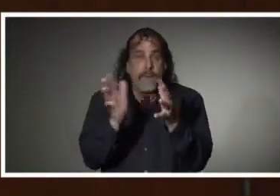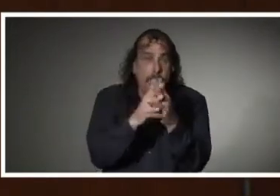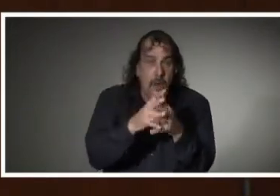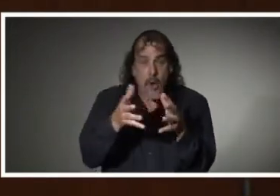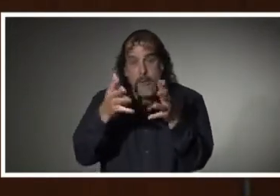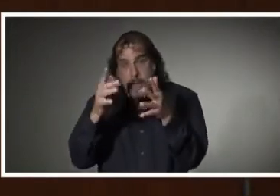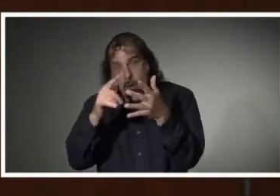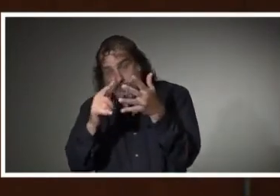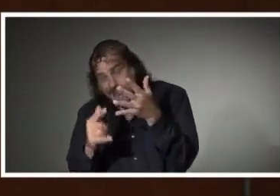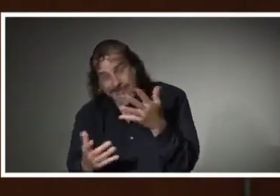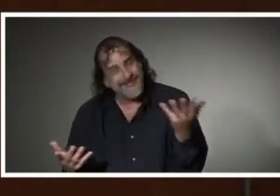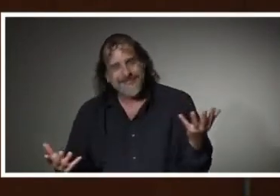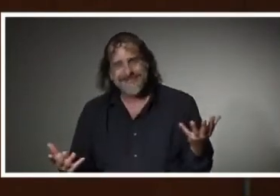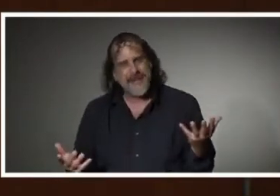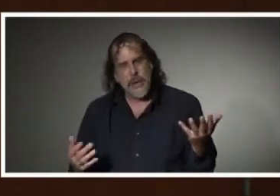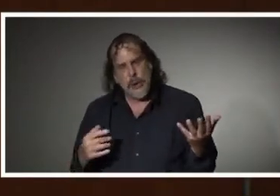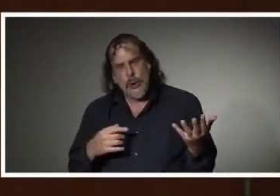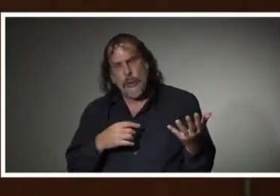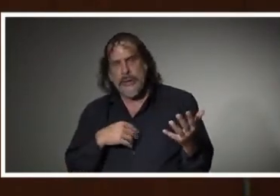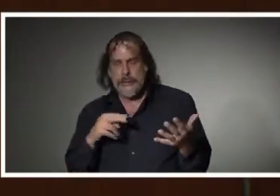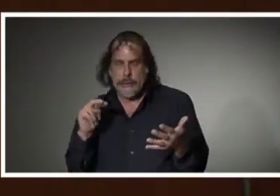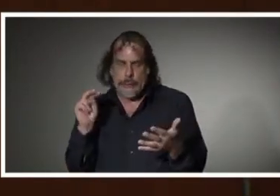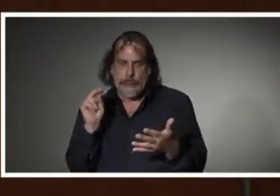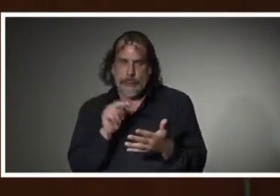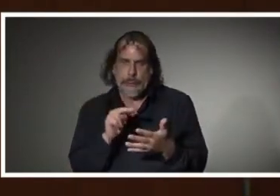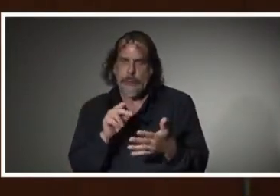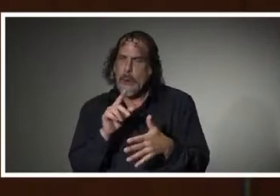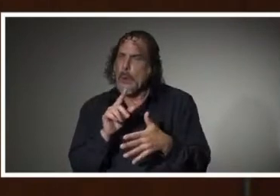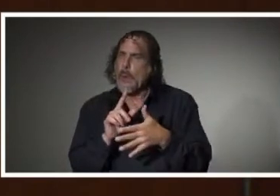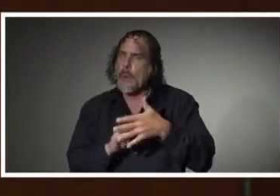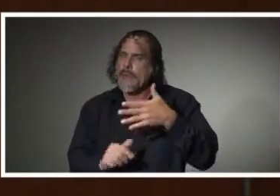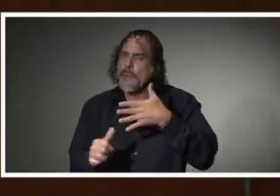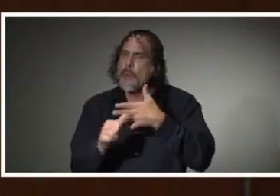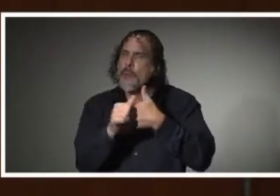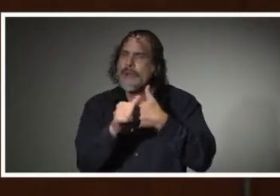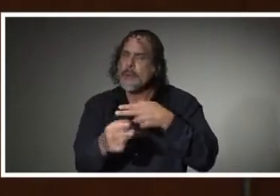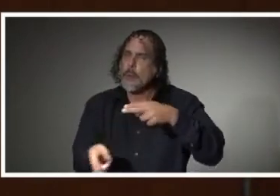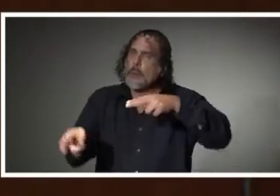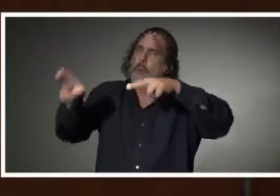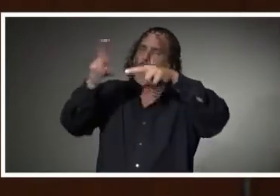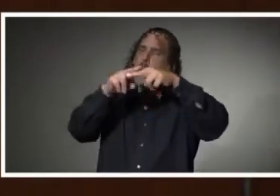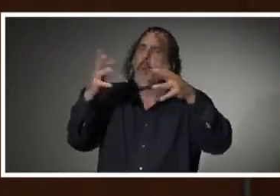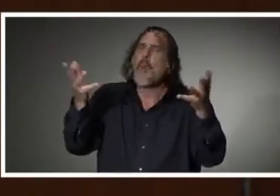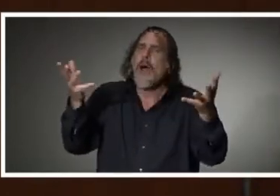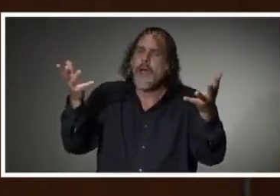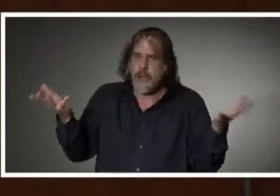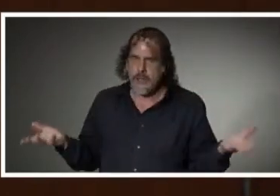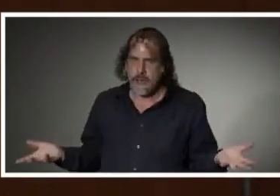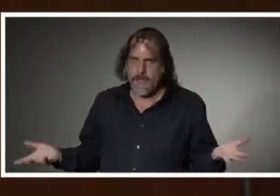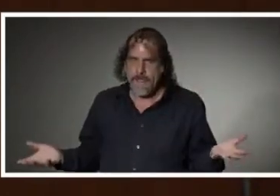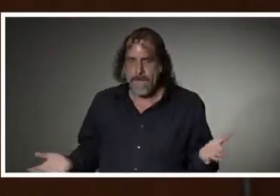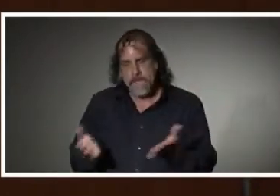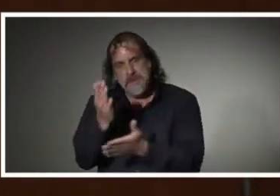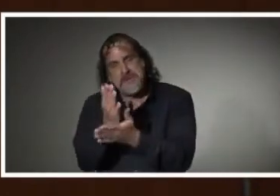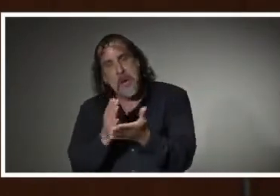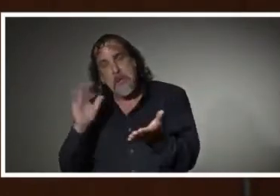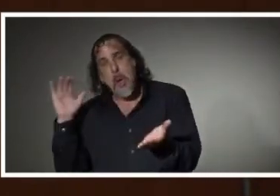do a really hard look at what the risk and the benefits are. Some things are going to be low